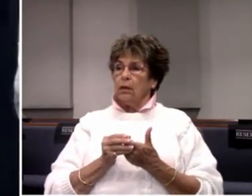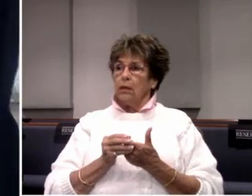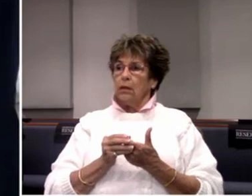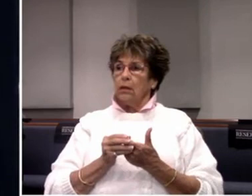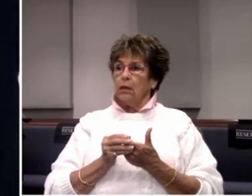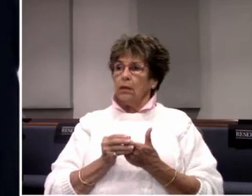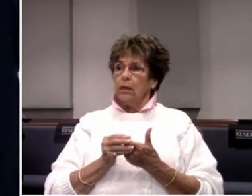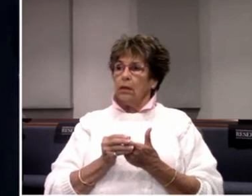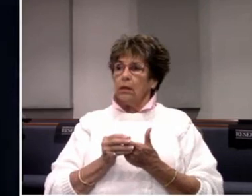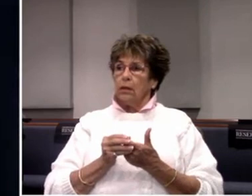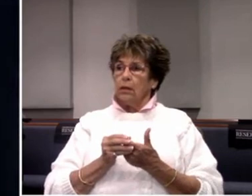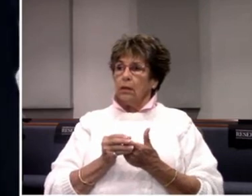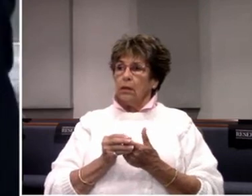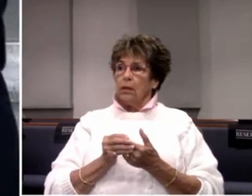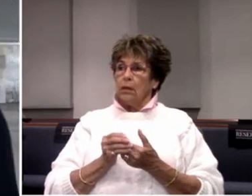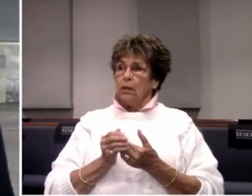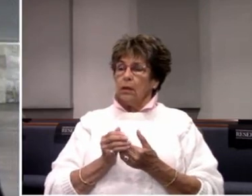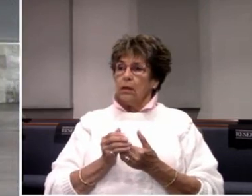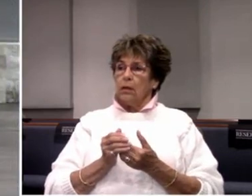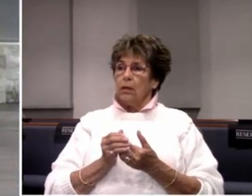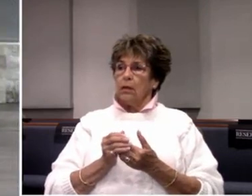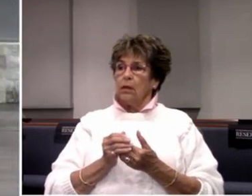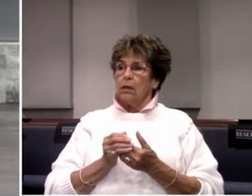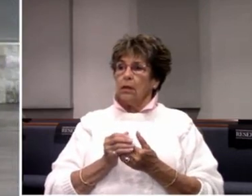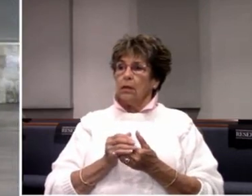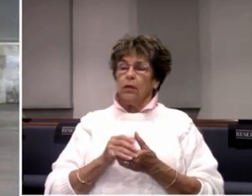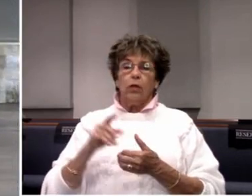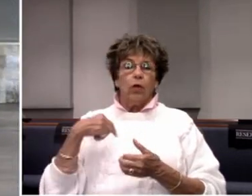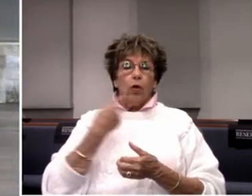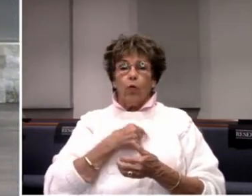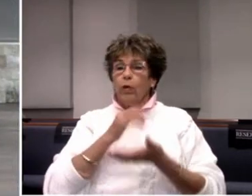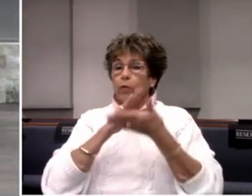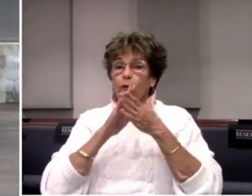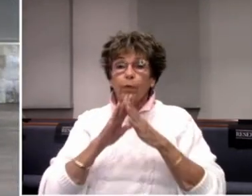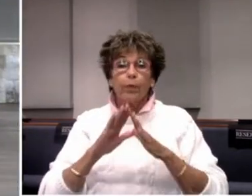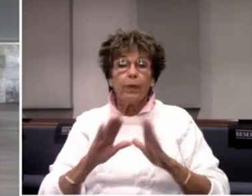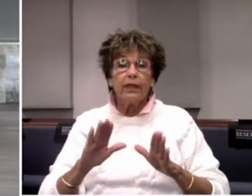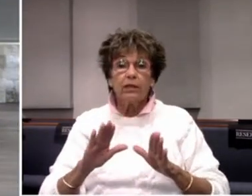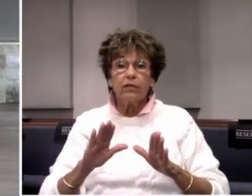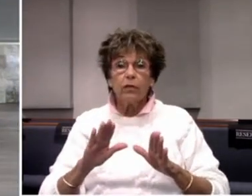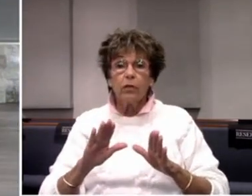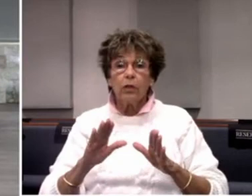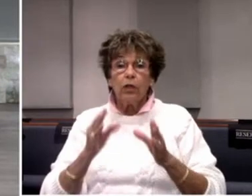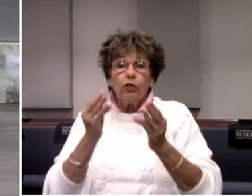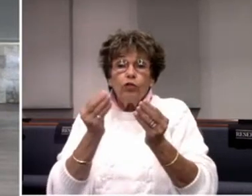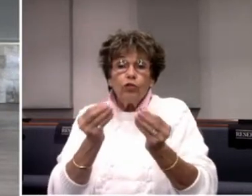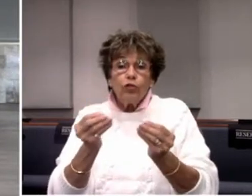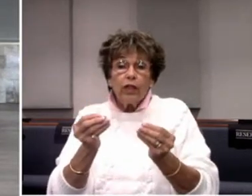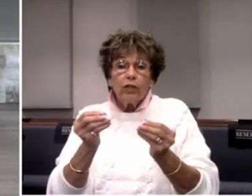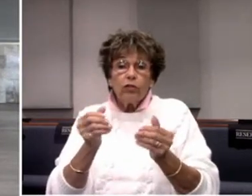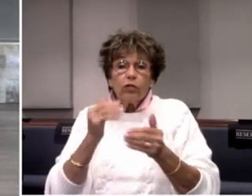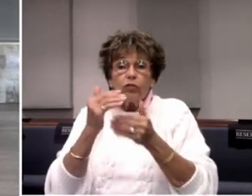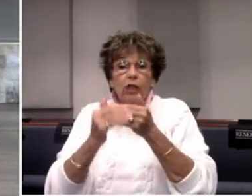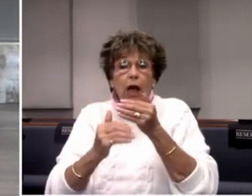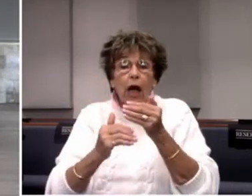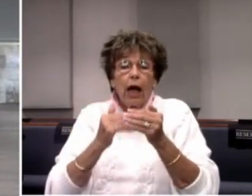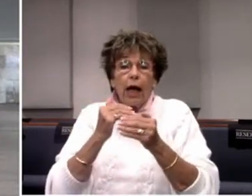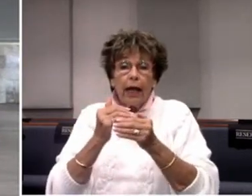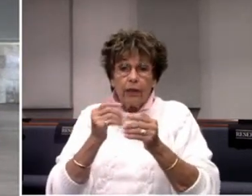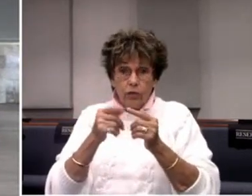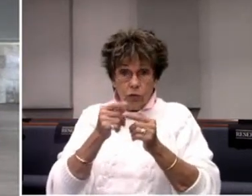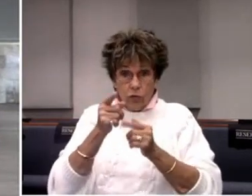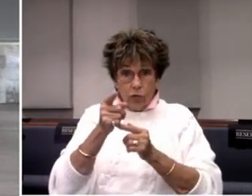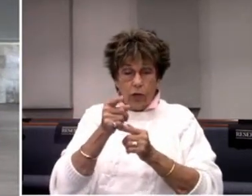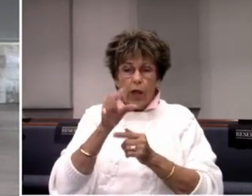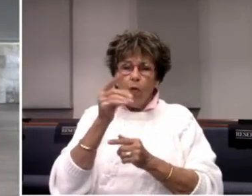But we were peaceable towards you. We were kind towards you. We were gentle towards you. And one